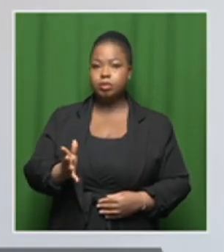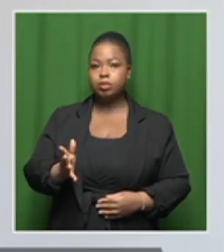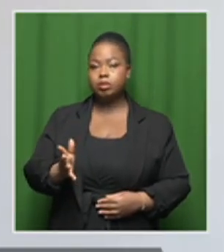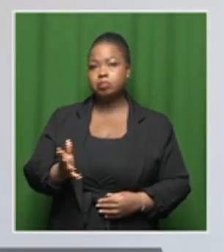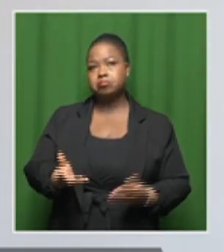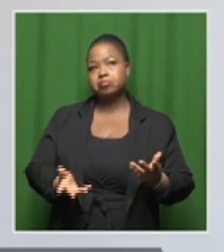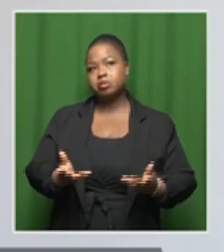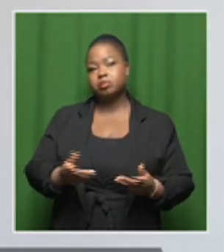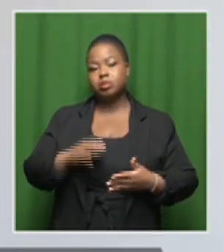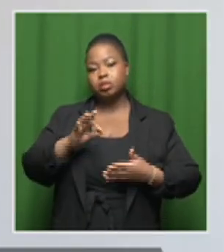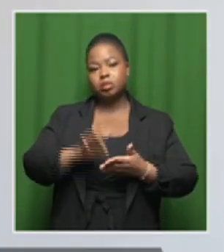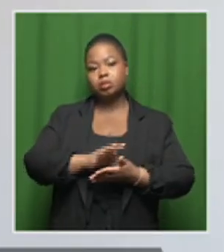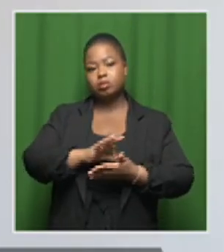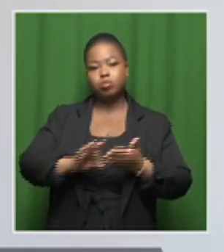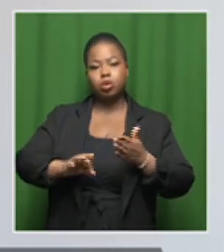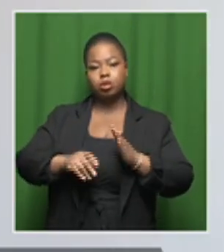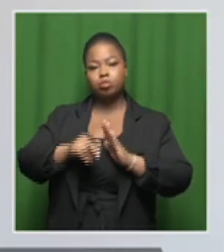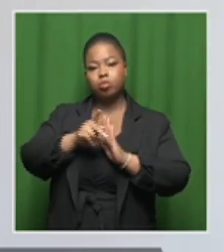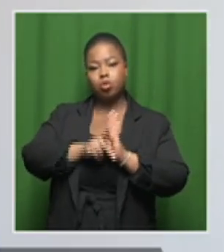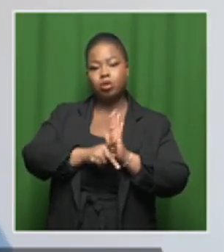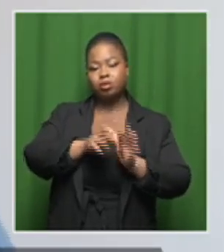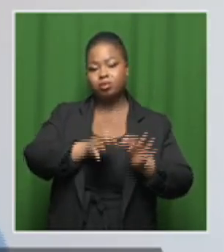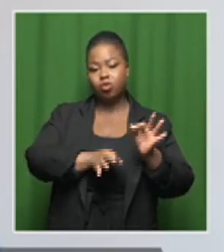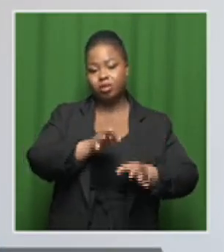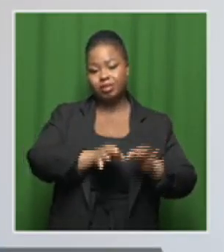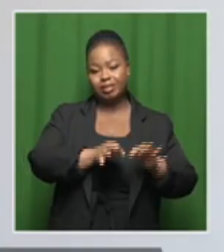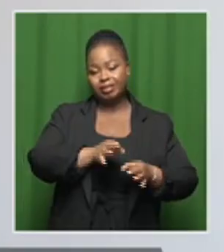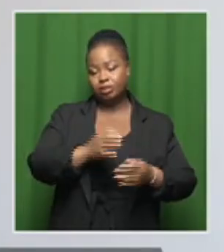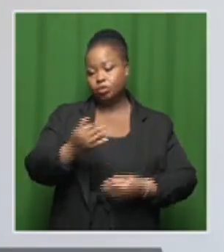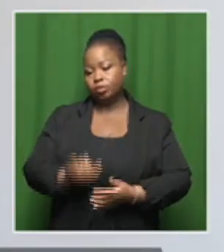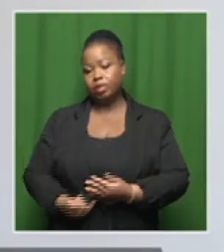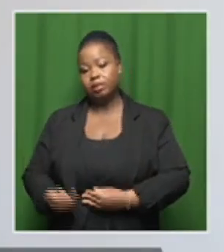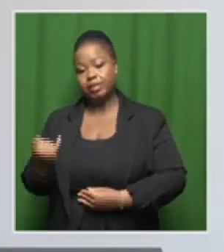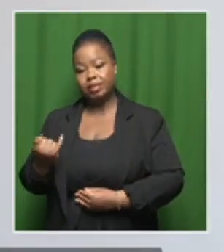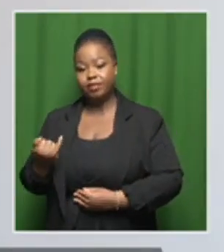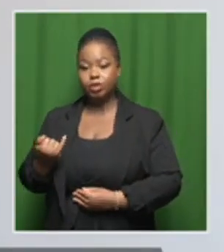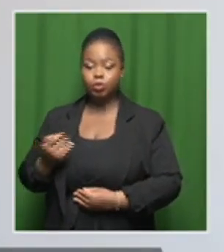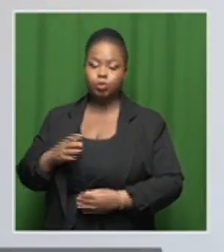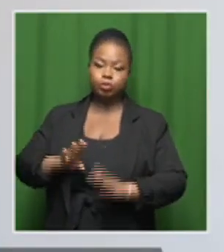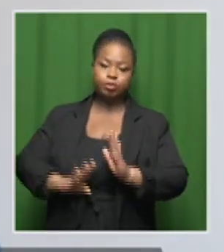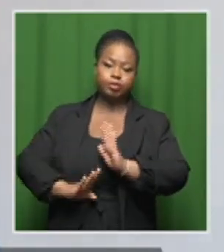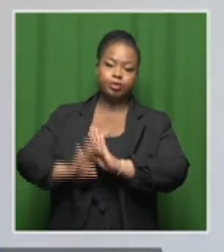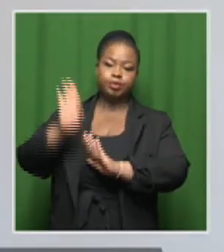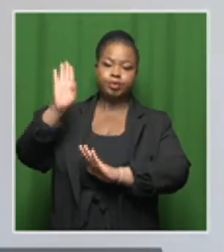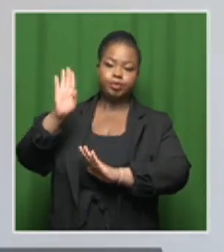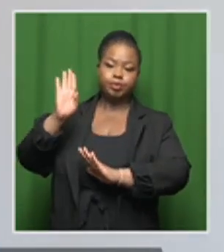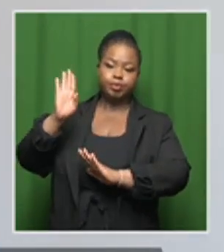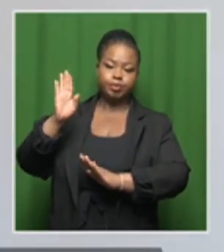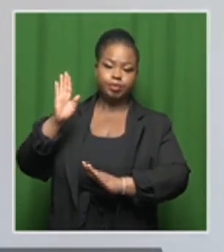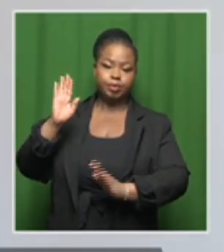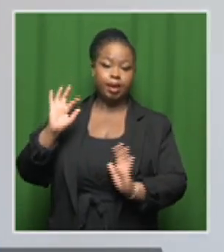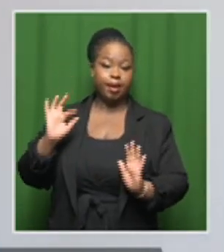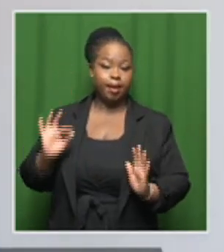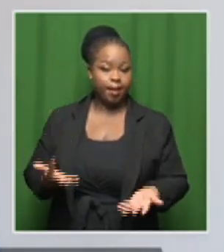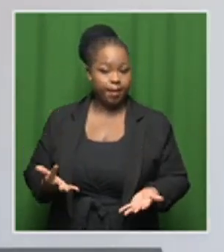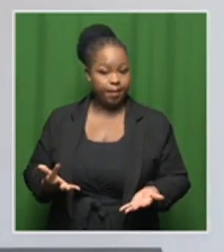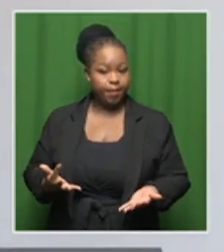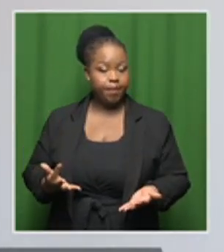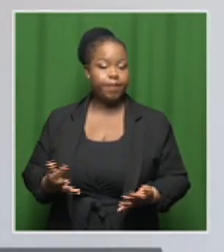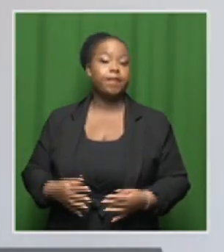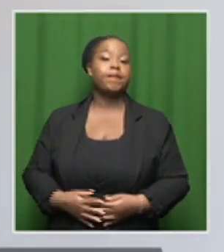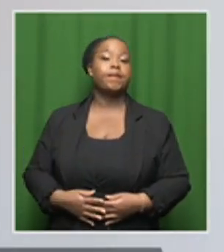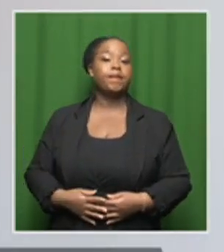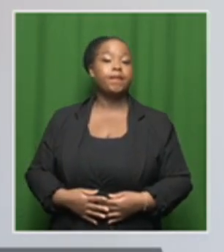for its electoral politics and independence, for it to build the kind of